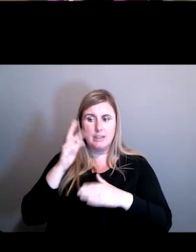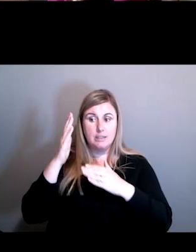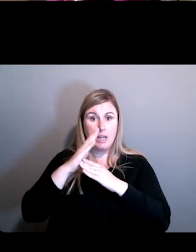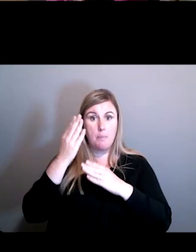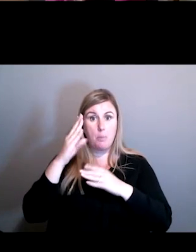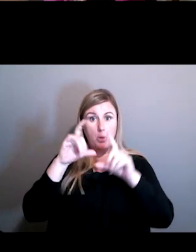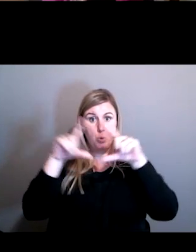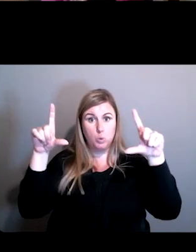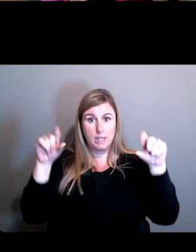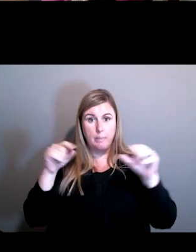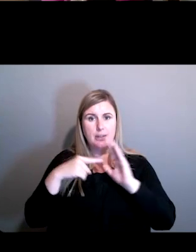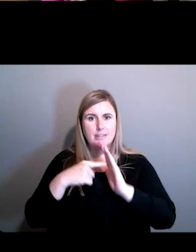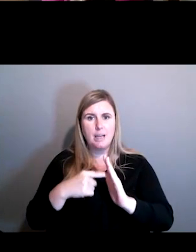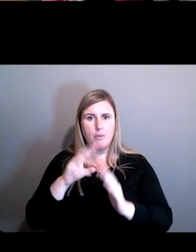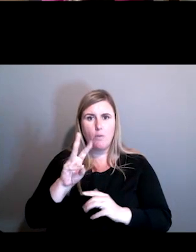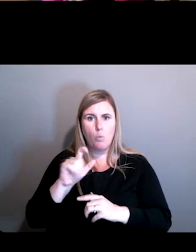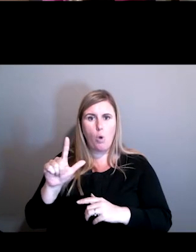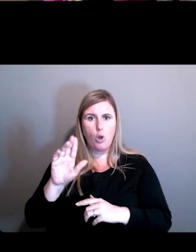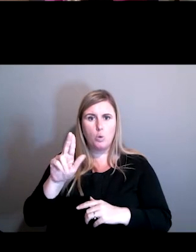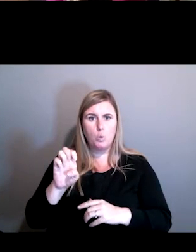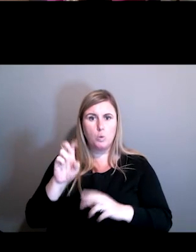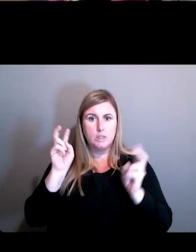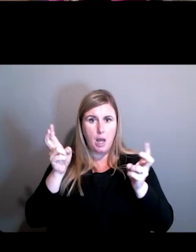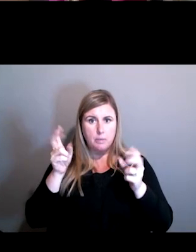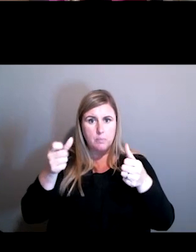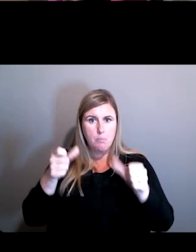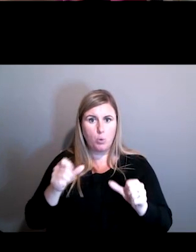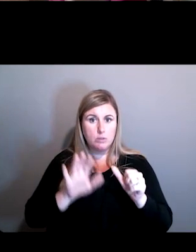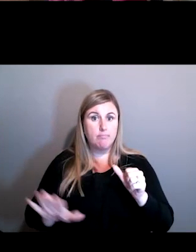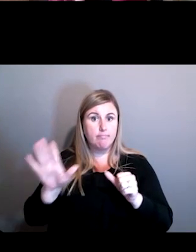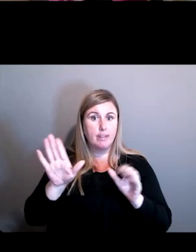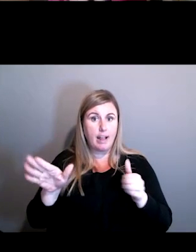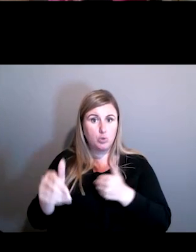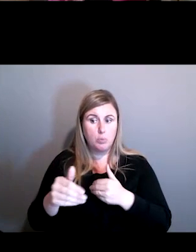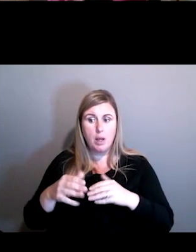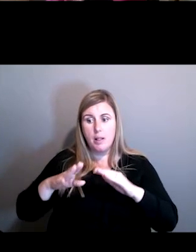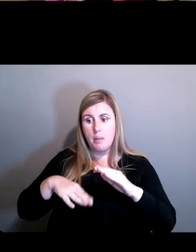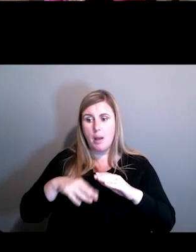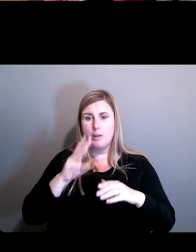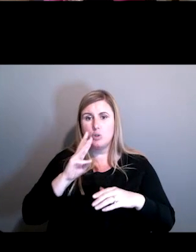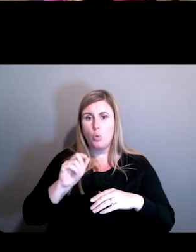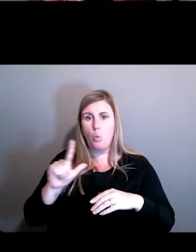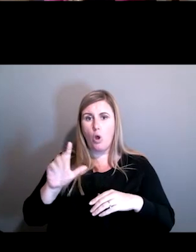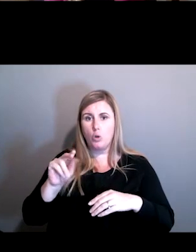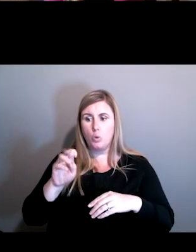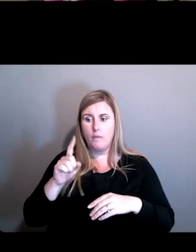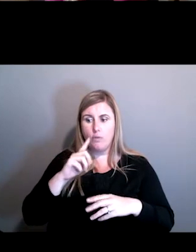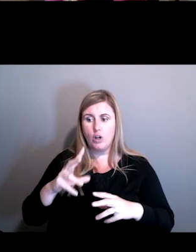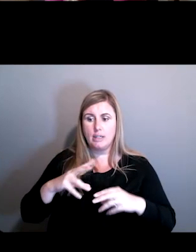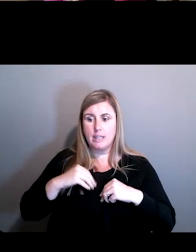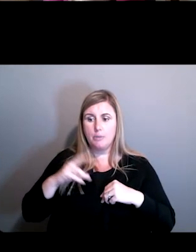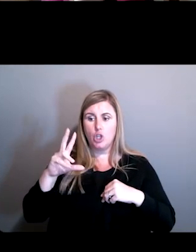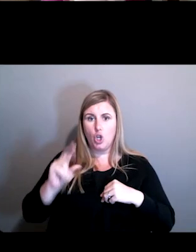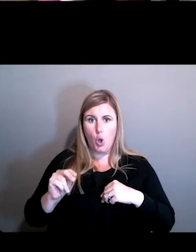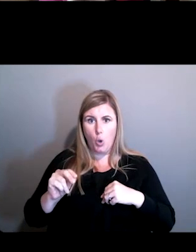blue table examples of wall cue topics that may be posted within your classroom. And the bottom is a wall cue for an accepting no